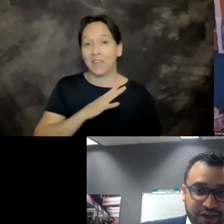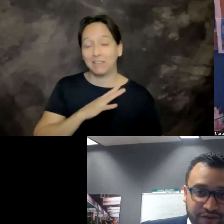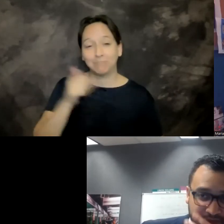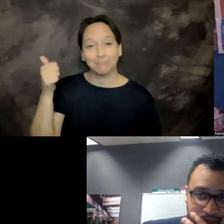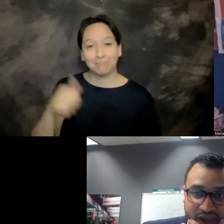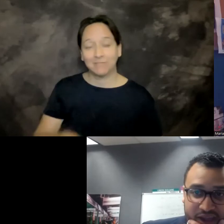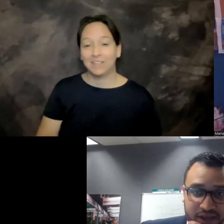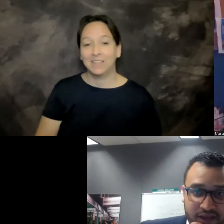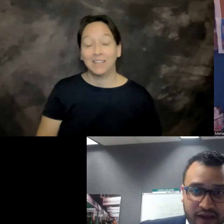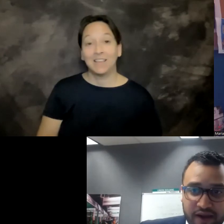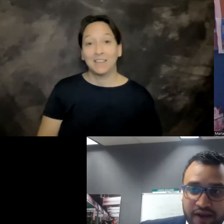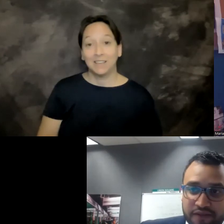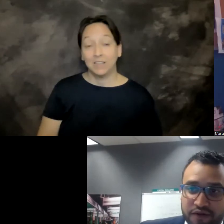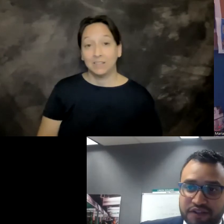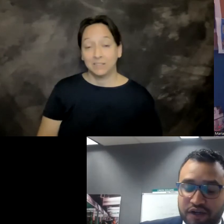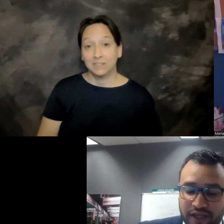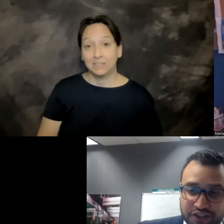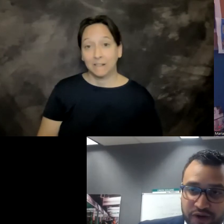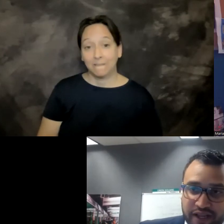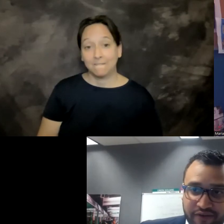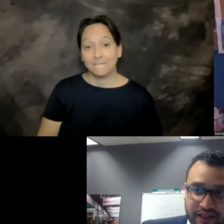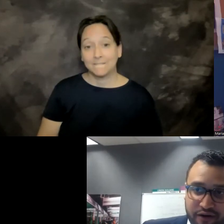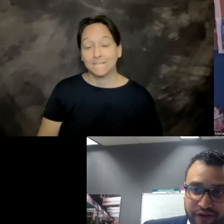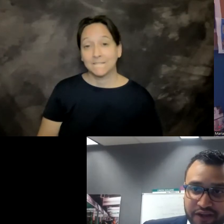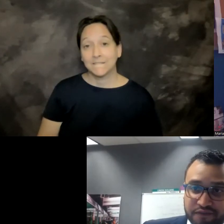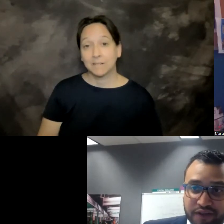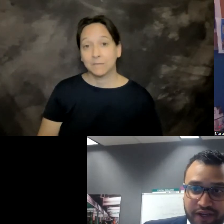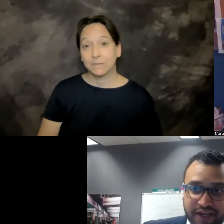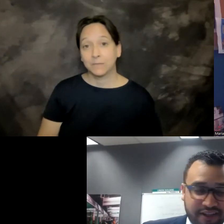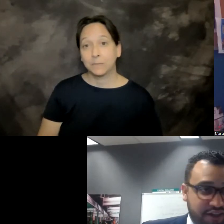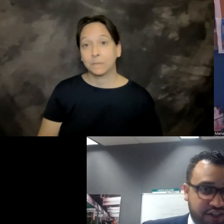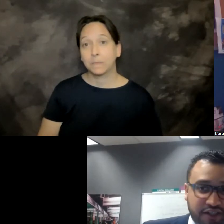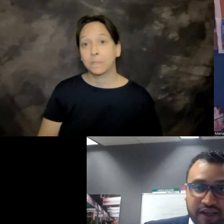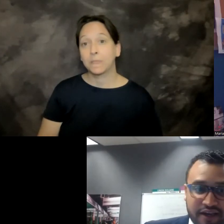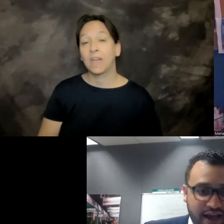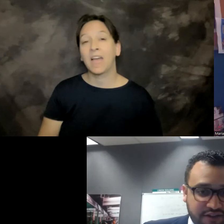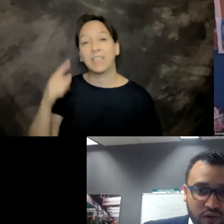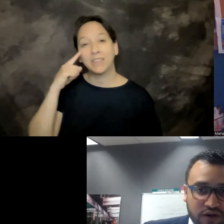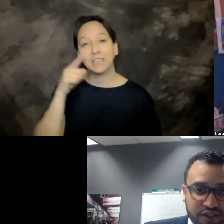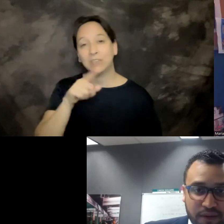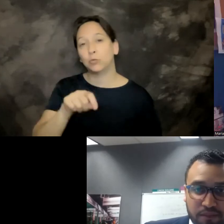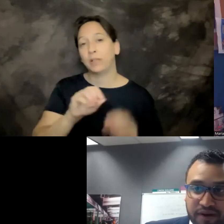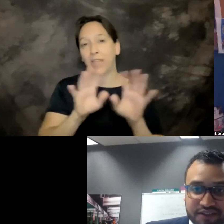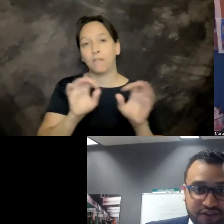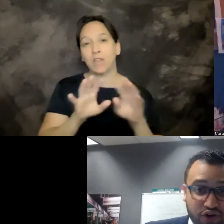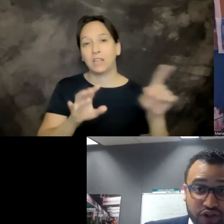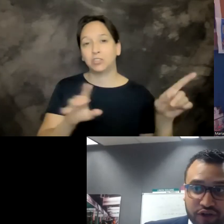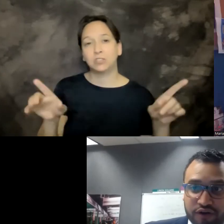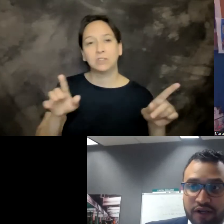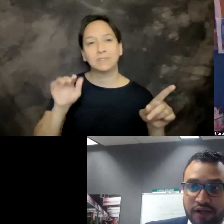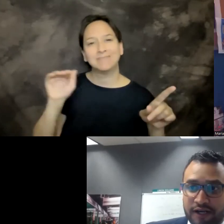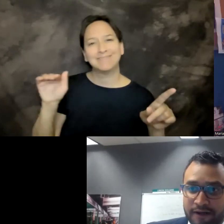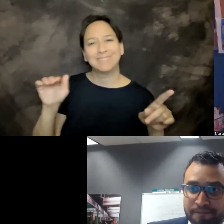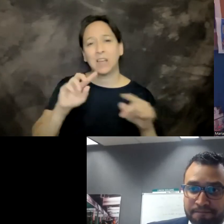Okay, if I may, go ahead. I just want to have a clarification for Lydia, because I think she asked a question about buses